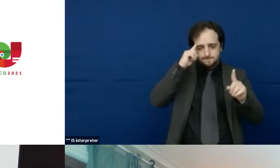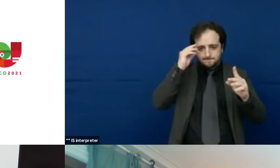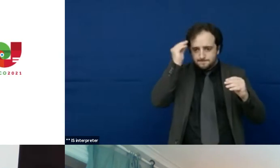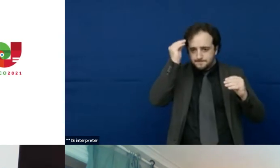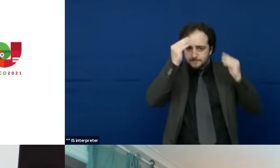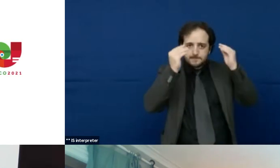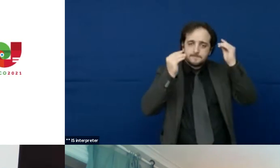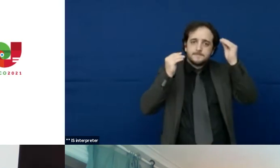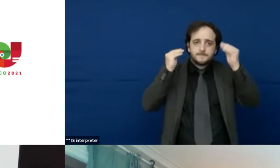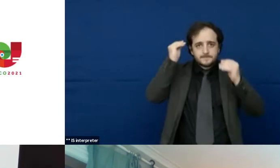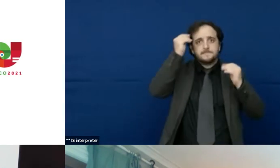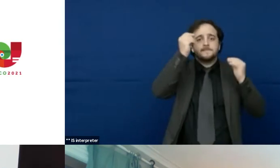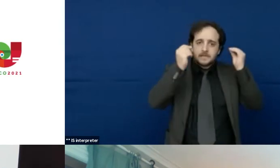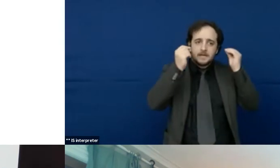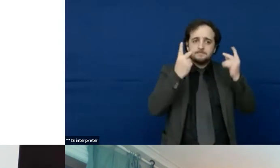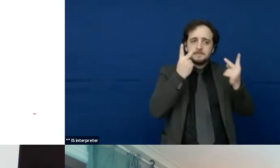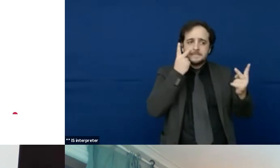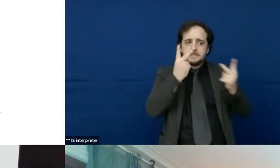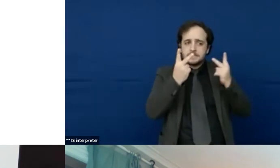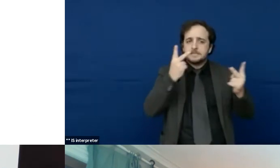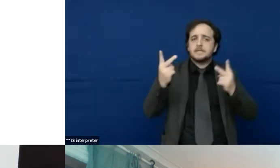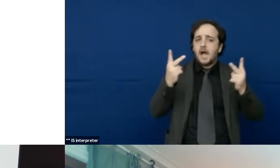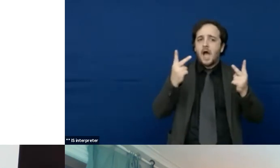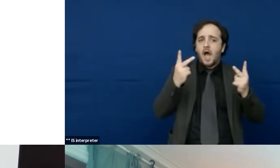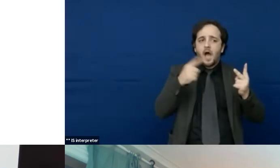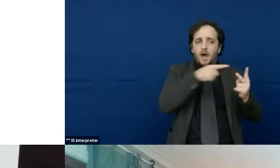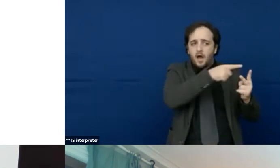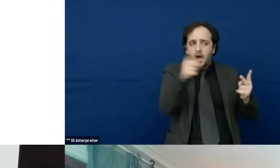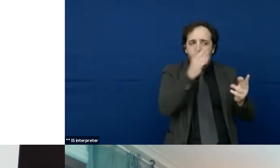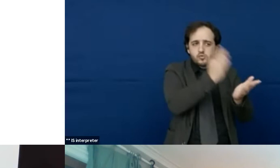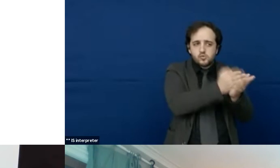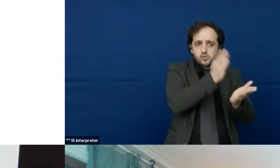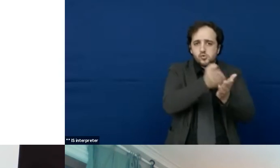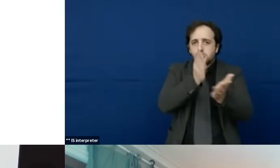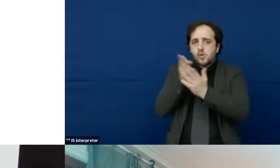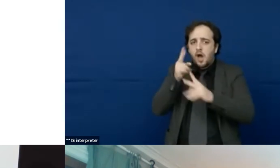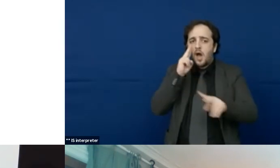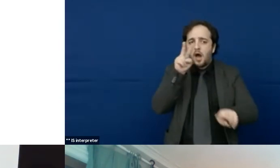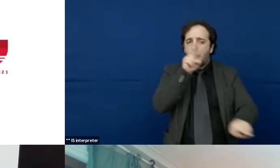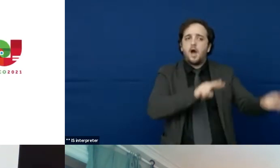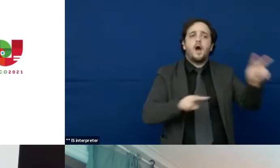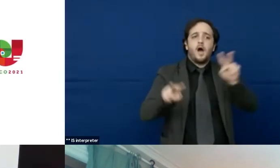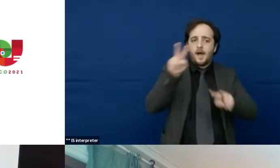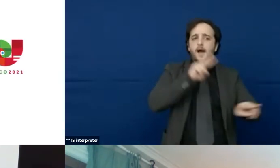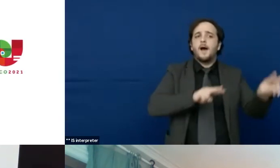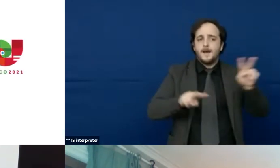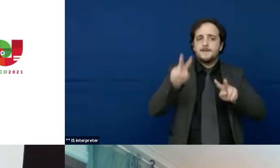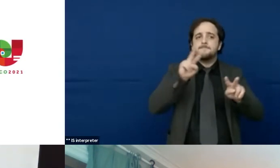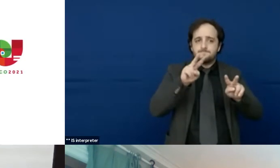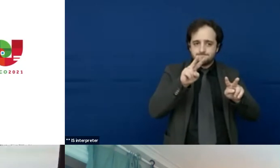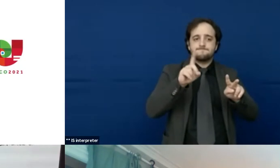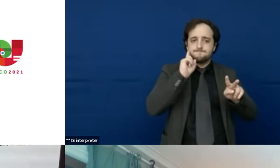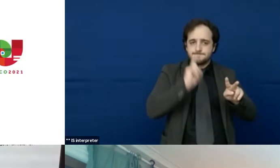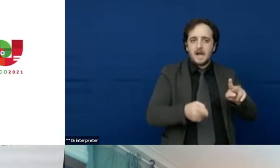be practitioners-based knowledge and evidence as well that can inform our interventions. Thank you very much for this.